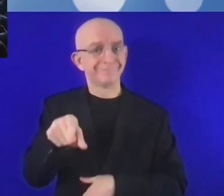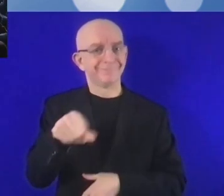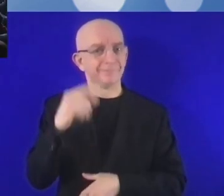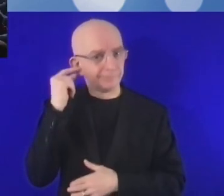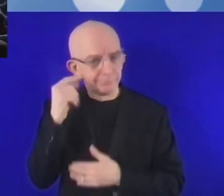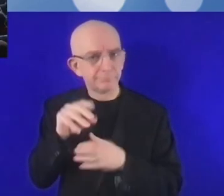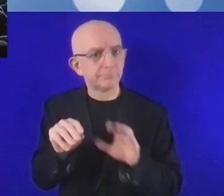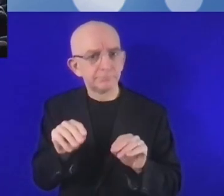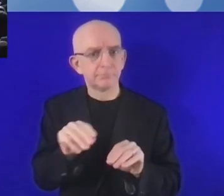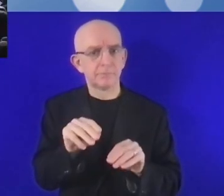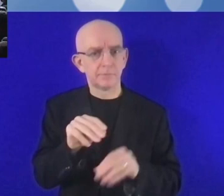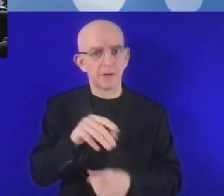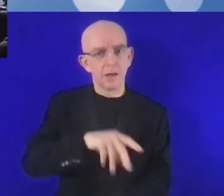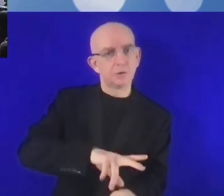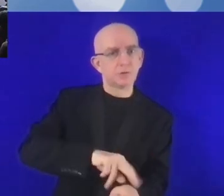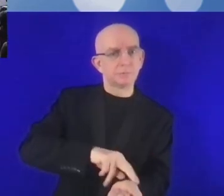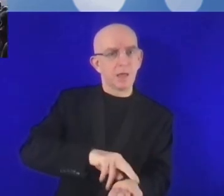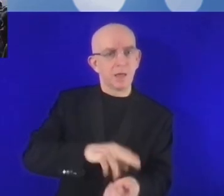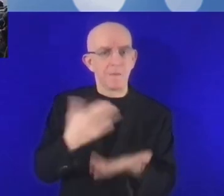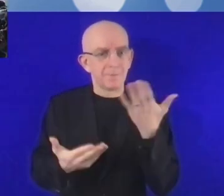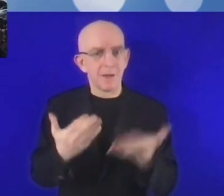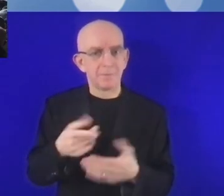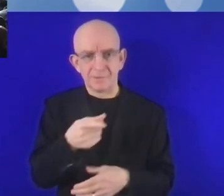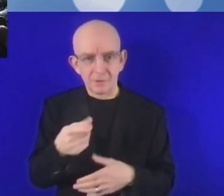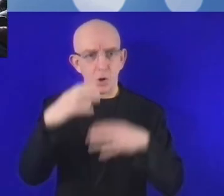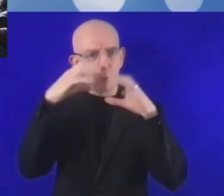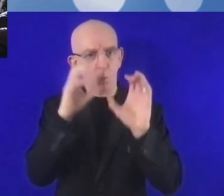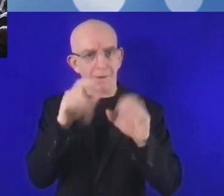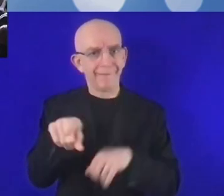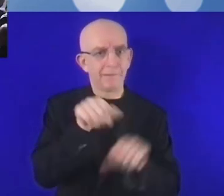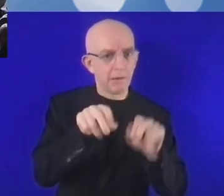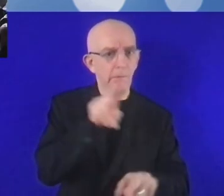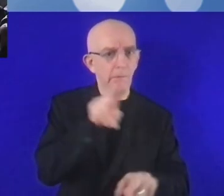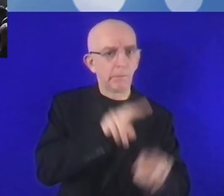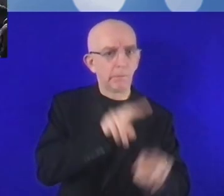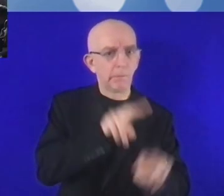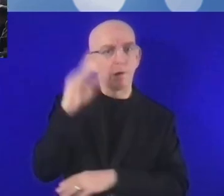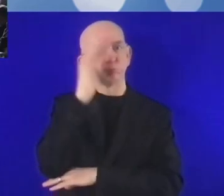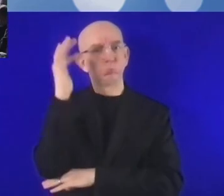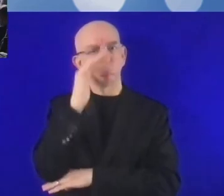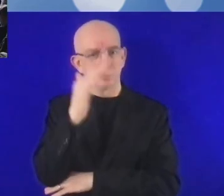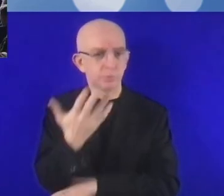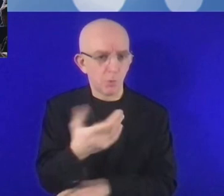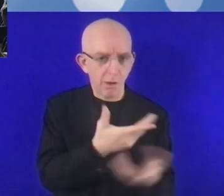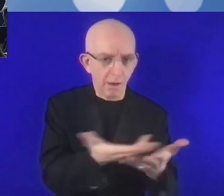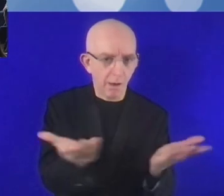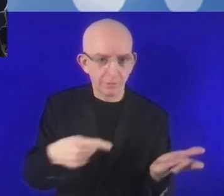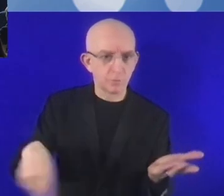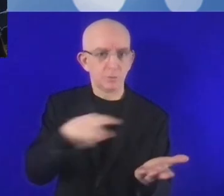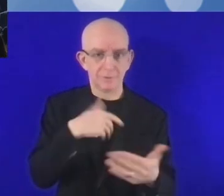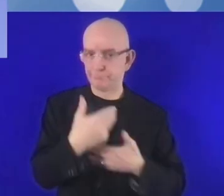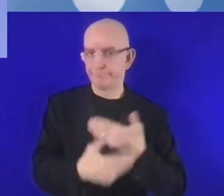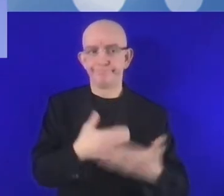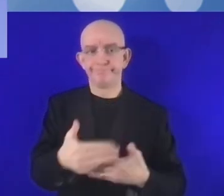completely in. Some of us will go there voluntary, some of us involuntary. And for music, this means we have to ask